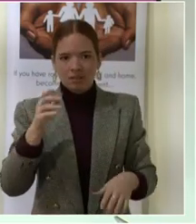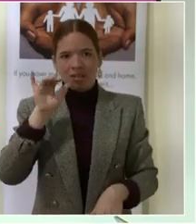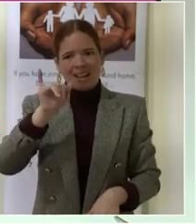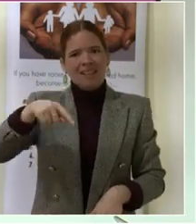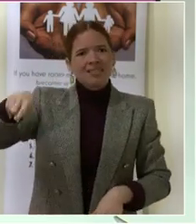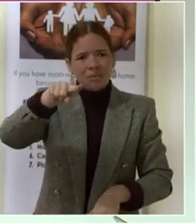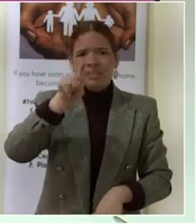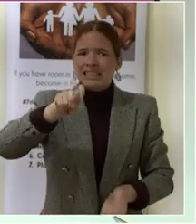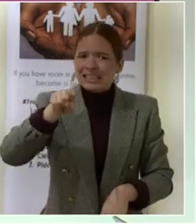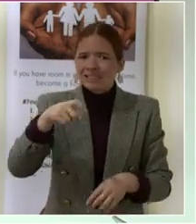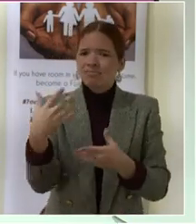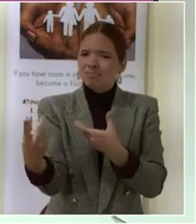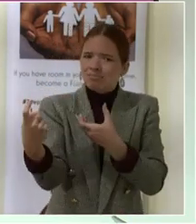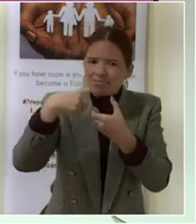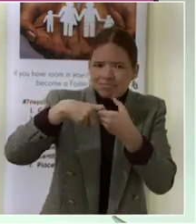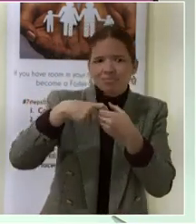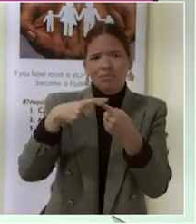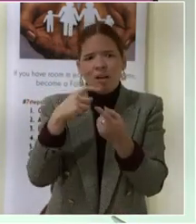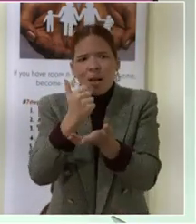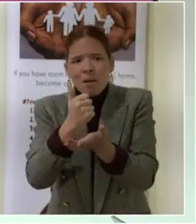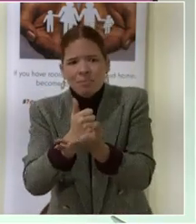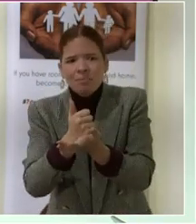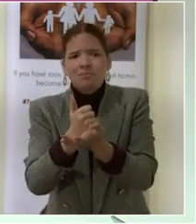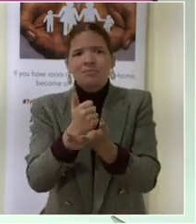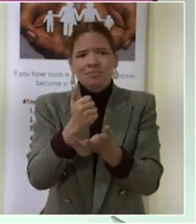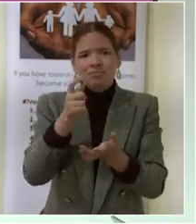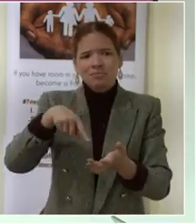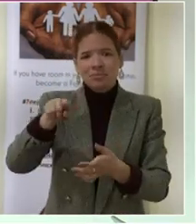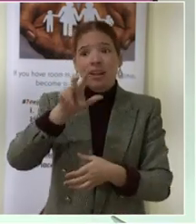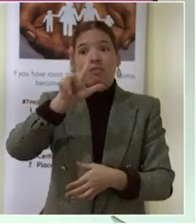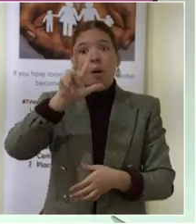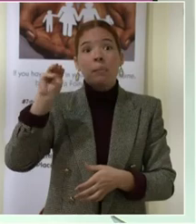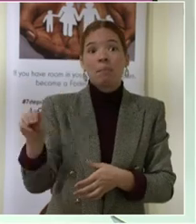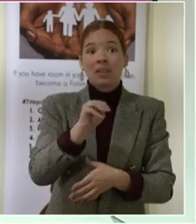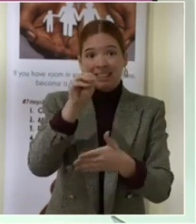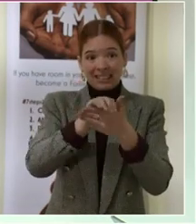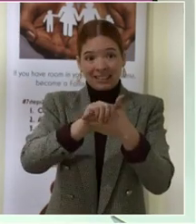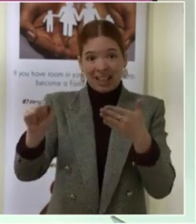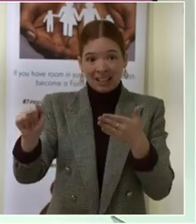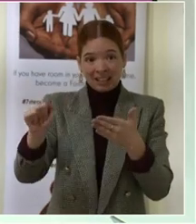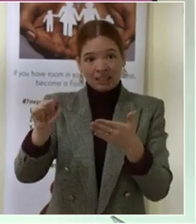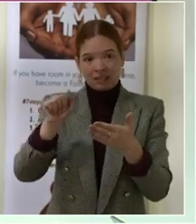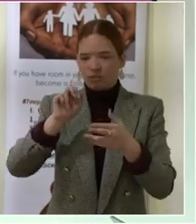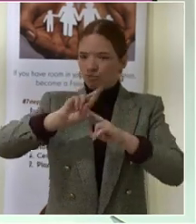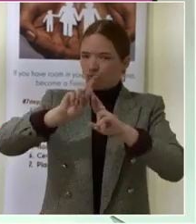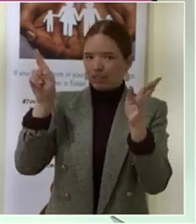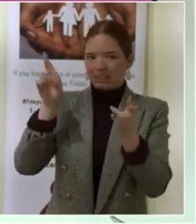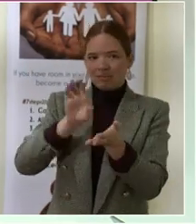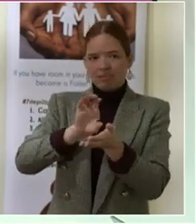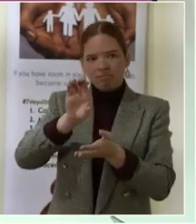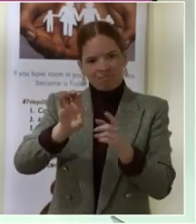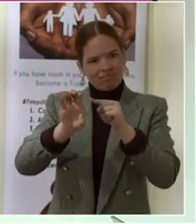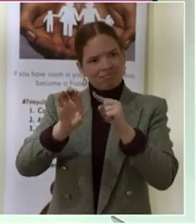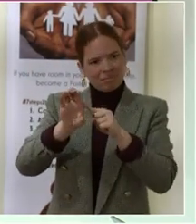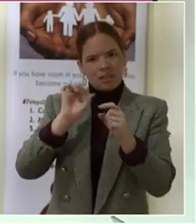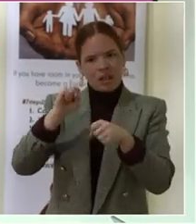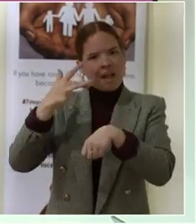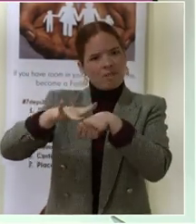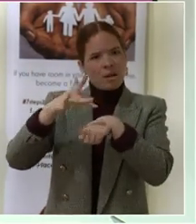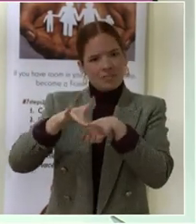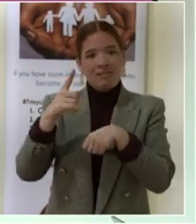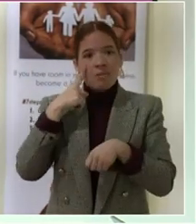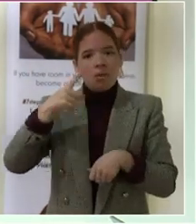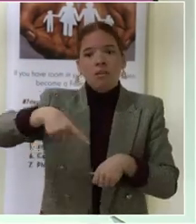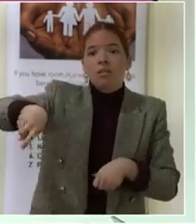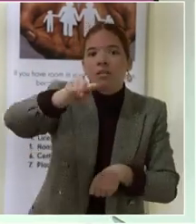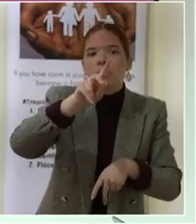million in grant funding available, which we expect to reach 10,000 young people. So I'm going to